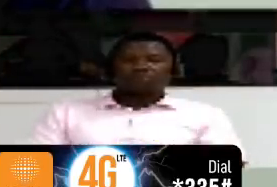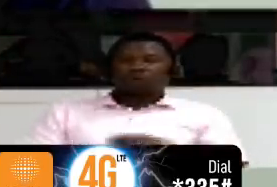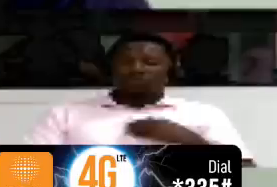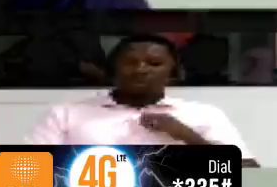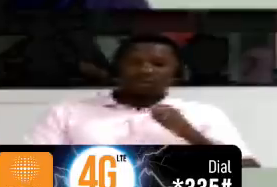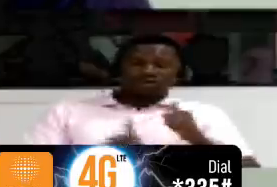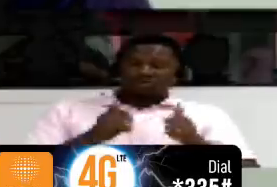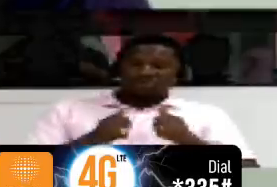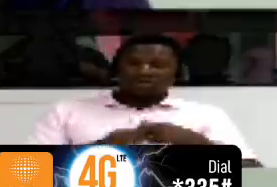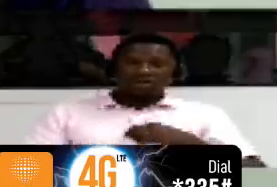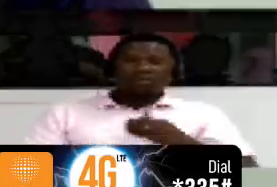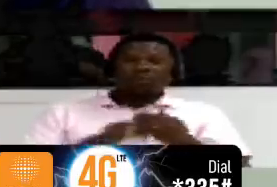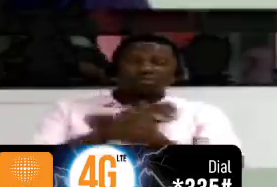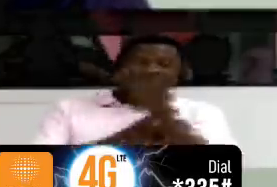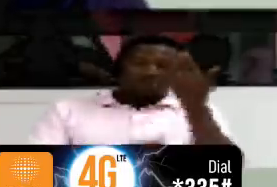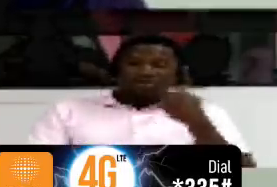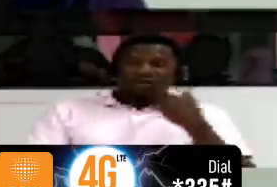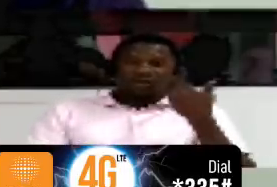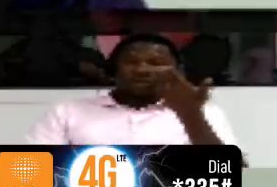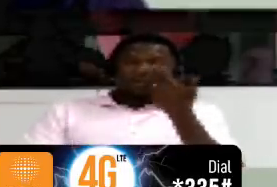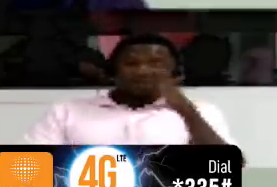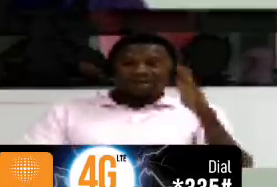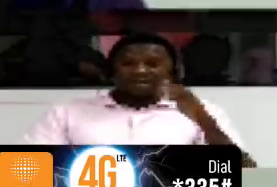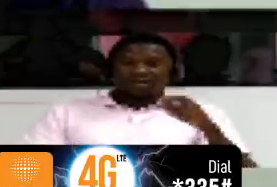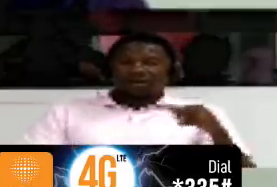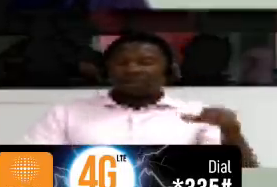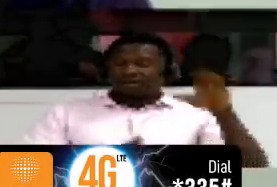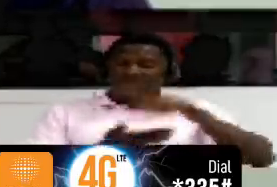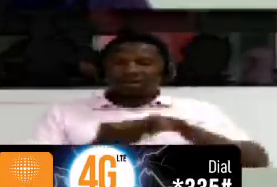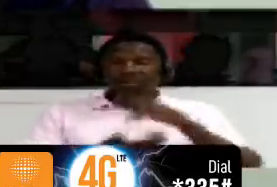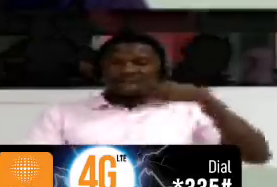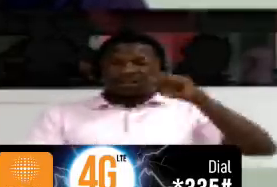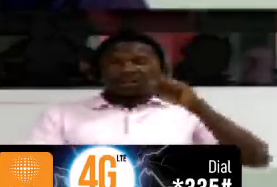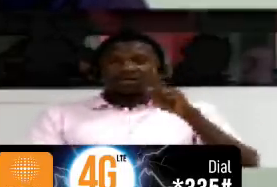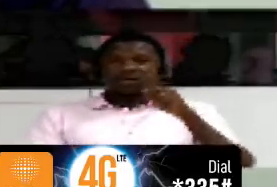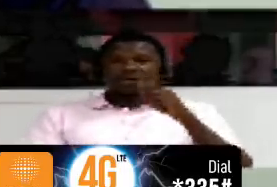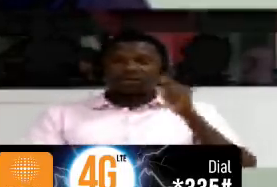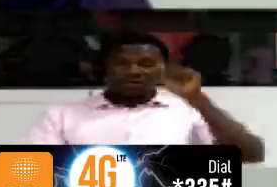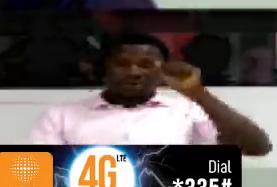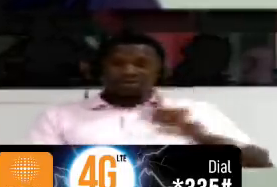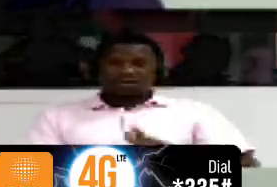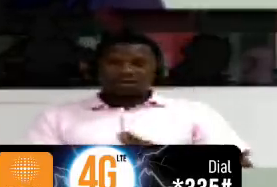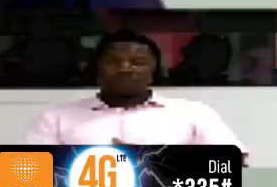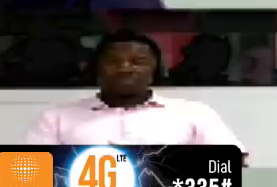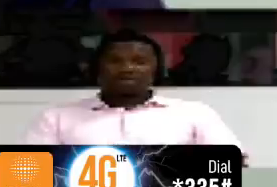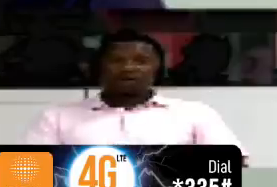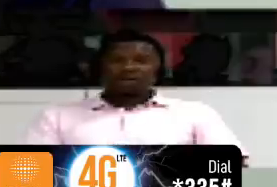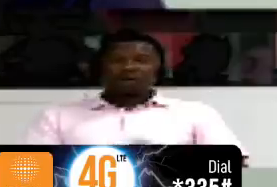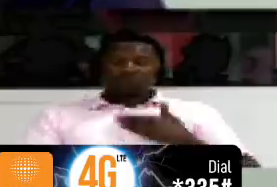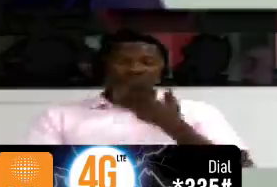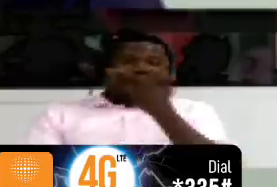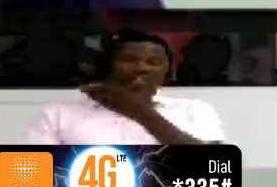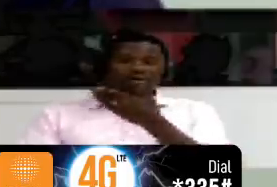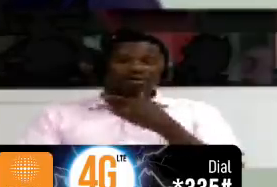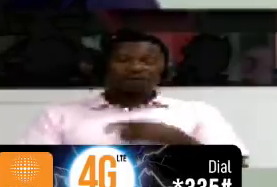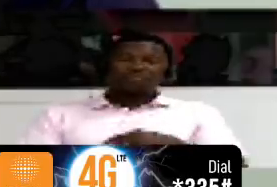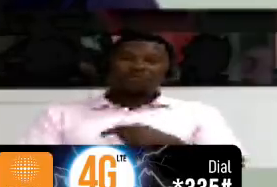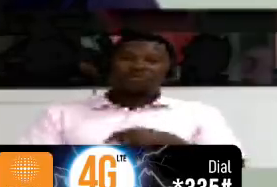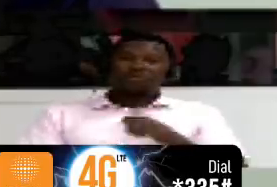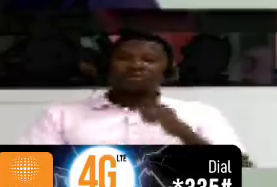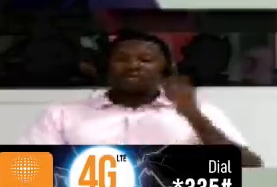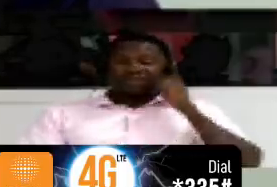of the 10th and 11th of April. I was in Havana with the Secretary General of the United Nations, Kofi